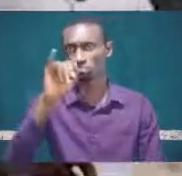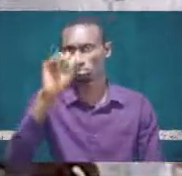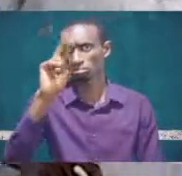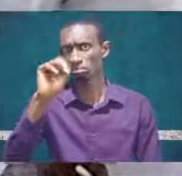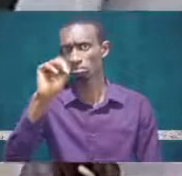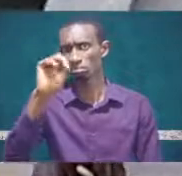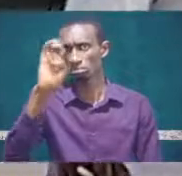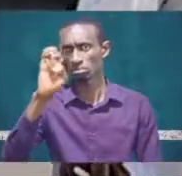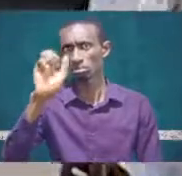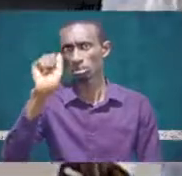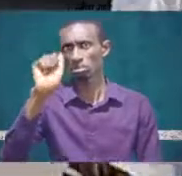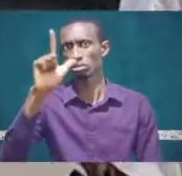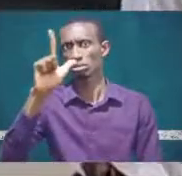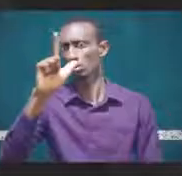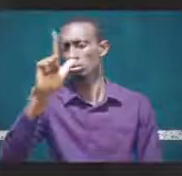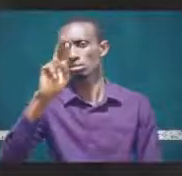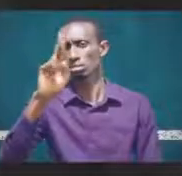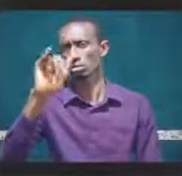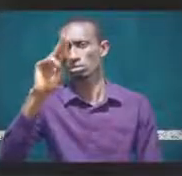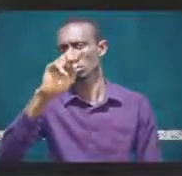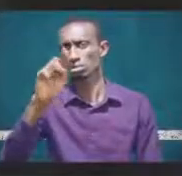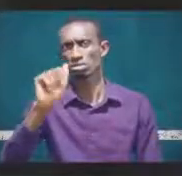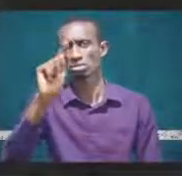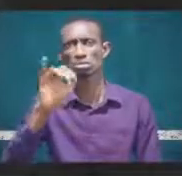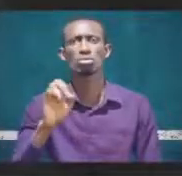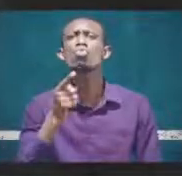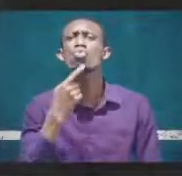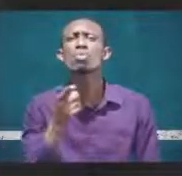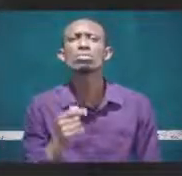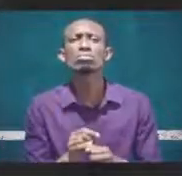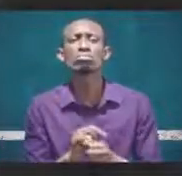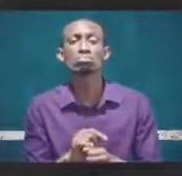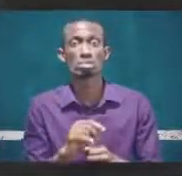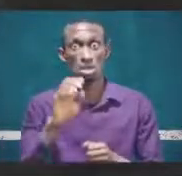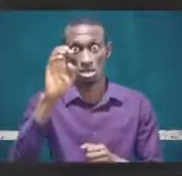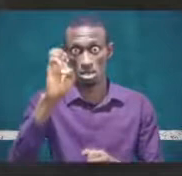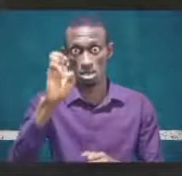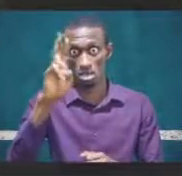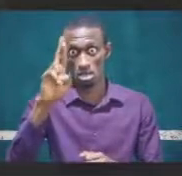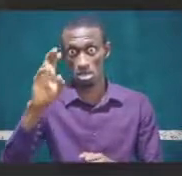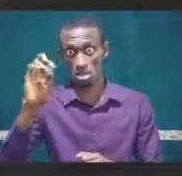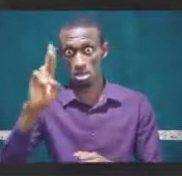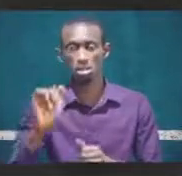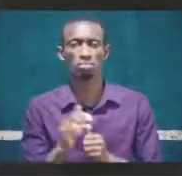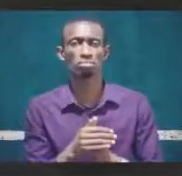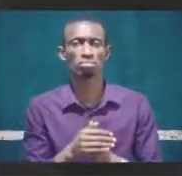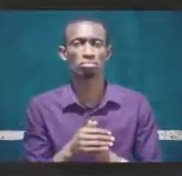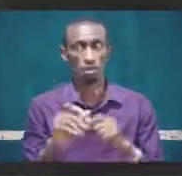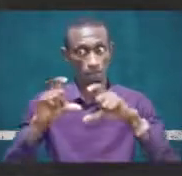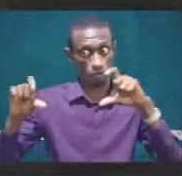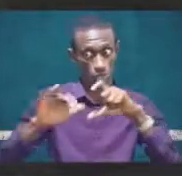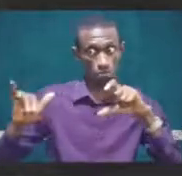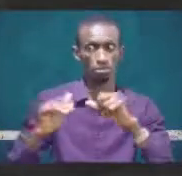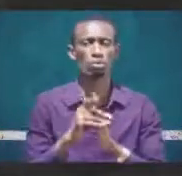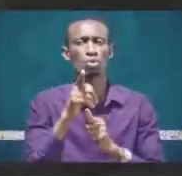Means that we have to think about the Euler formula for cosine, of course, or sine. So